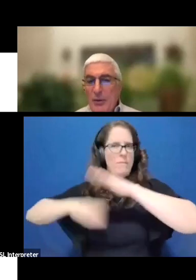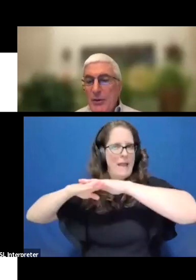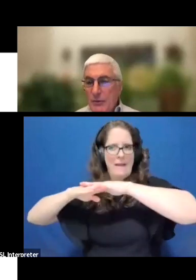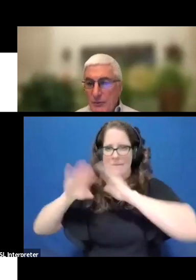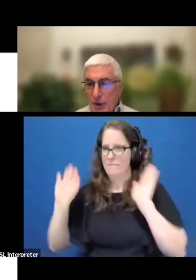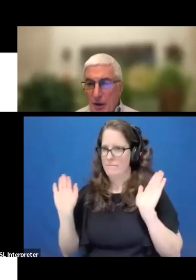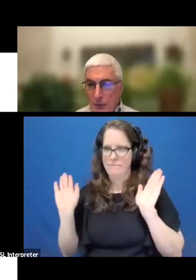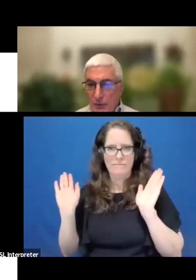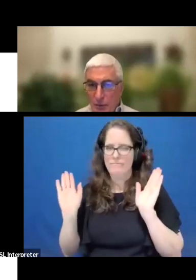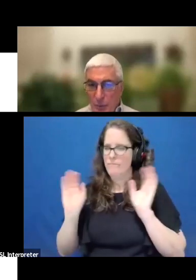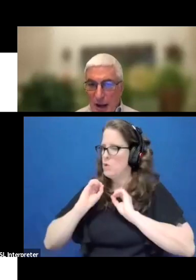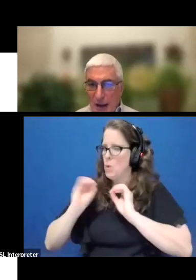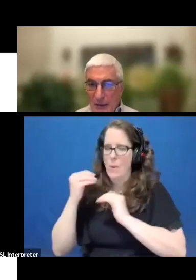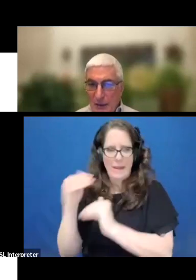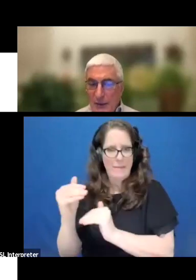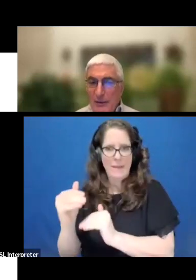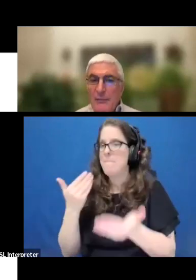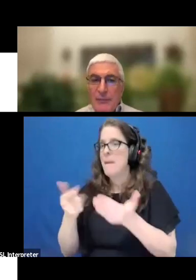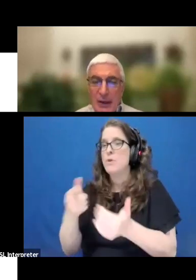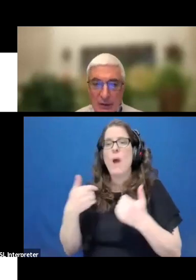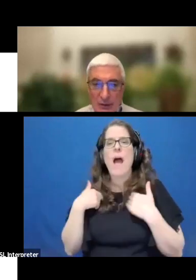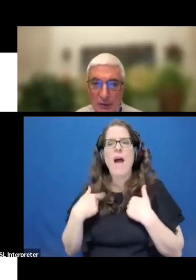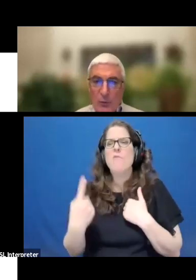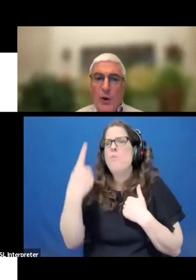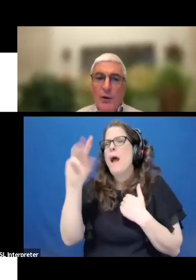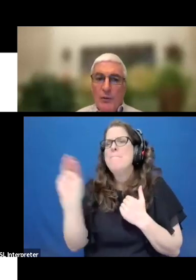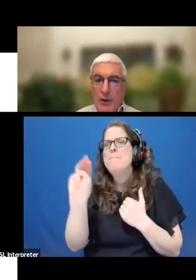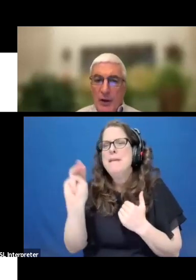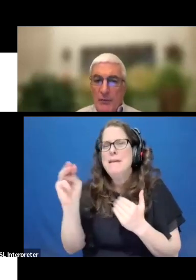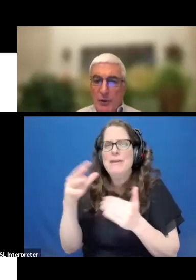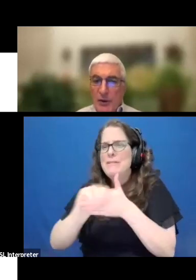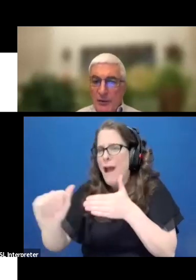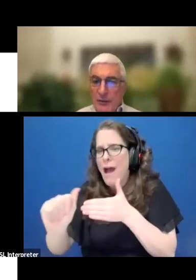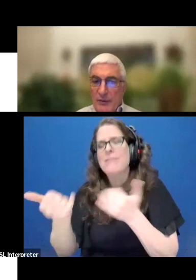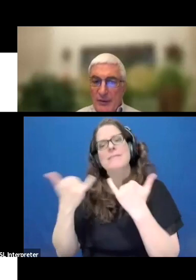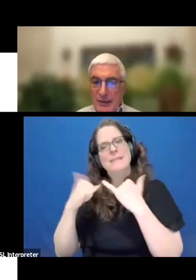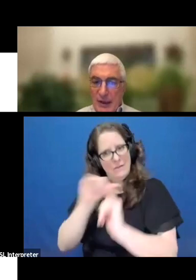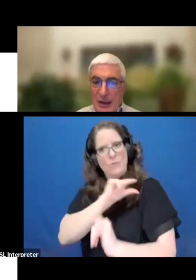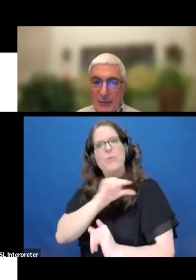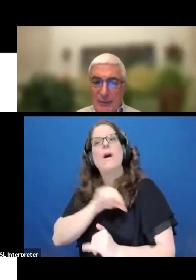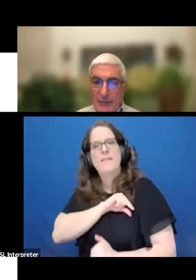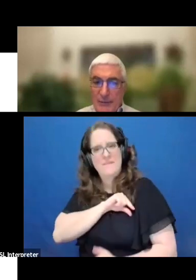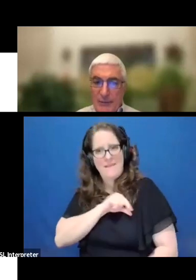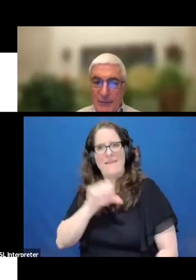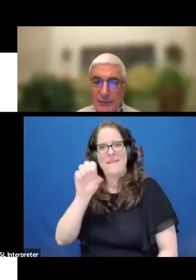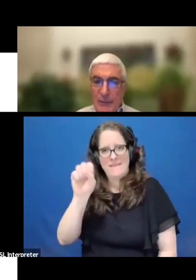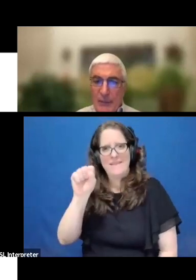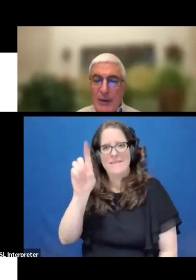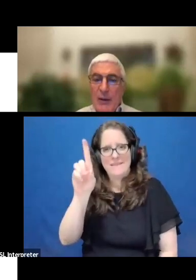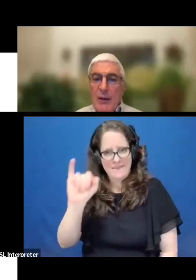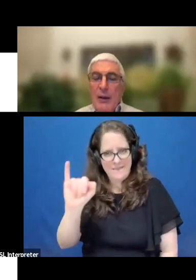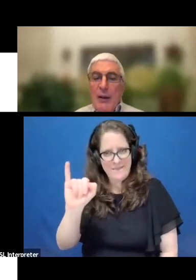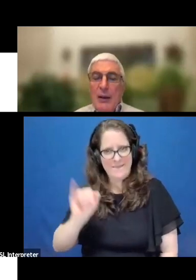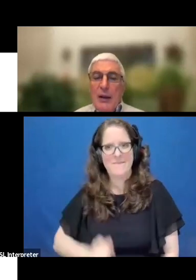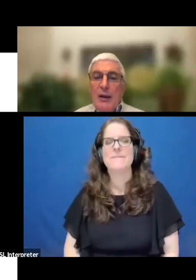have millions of dollars in the bank and still qualify for SSDI.